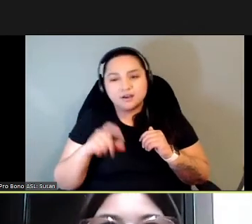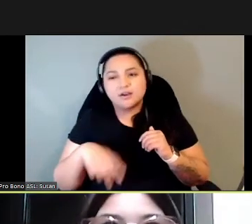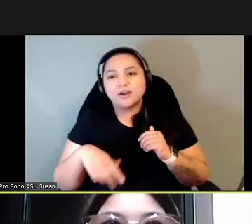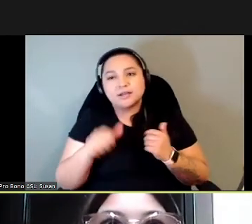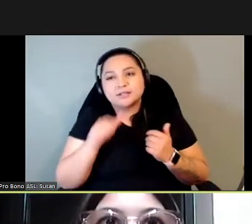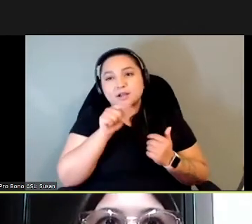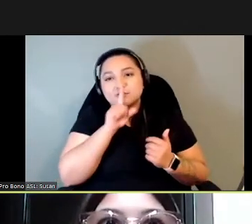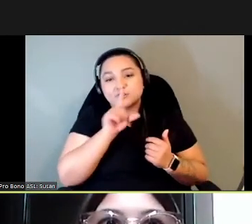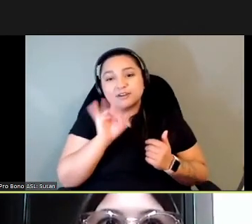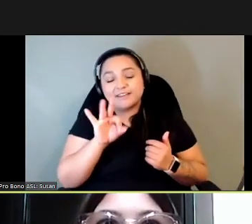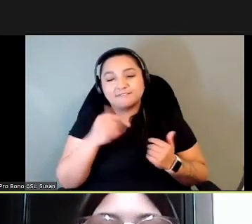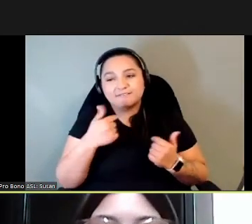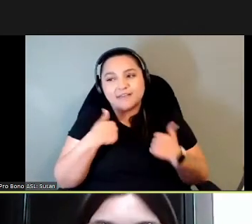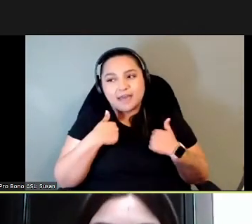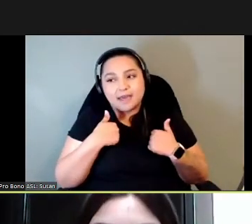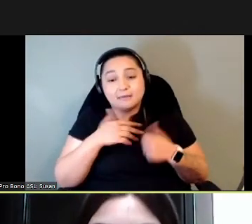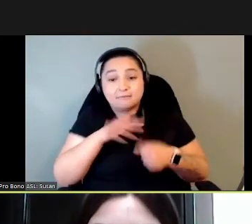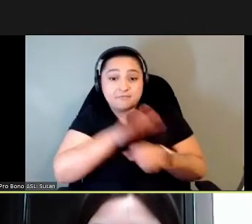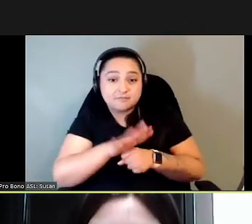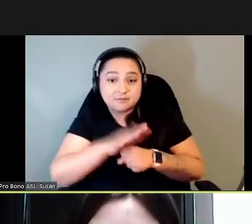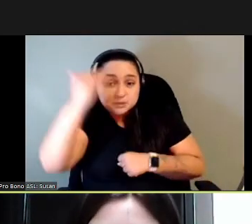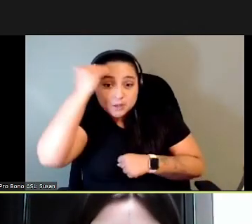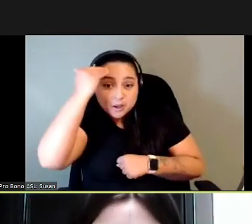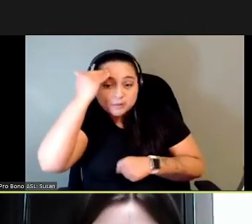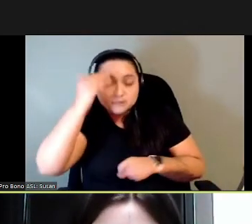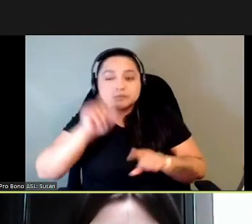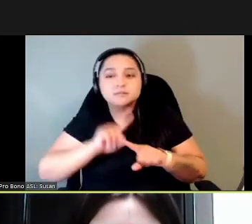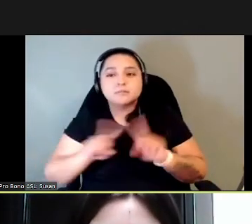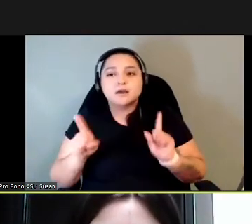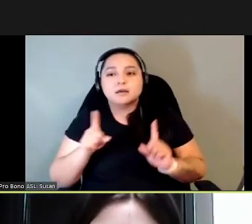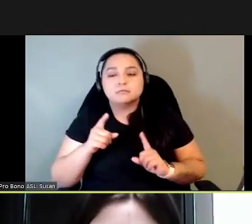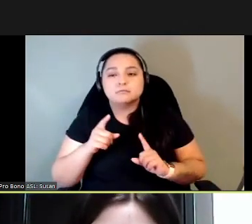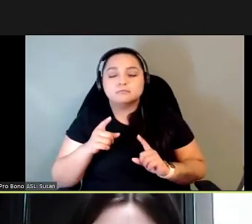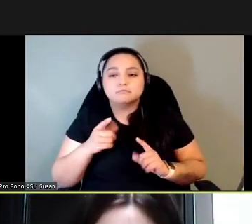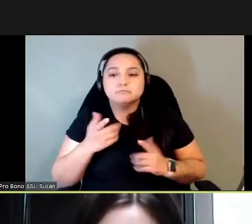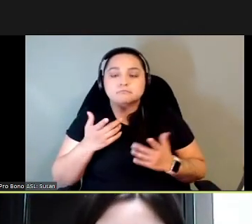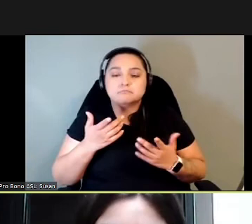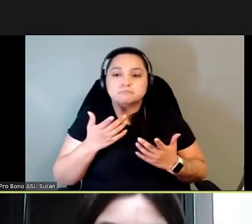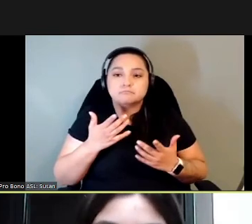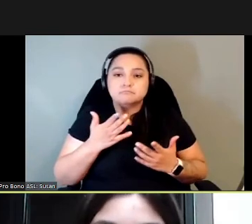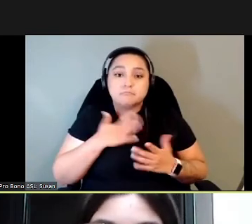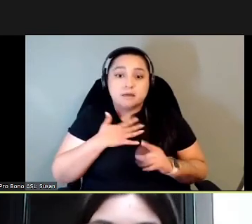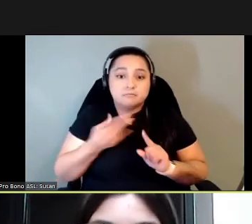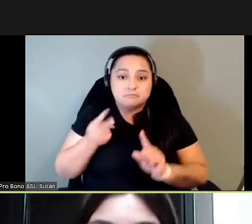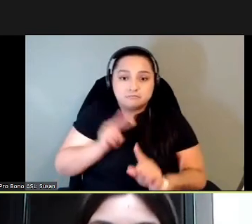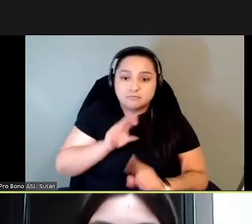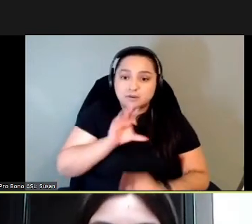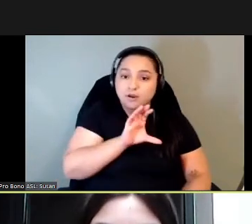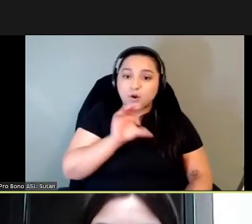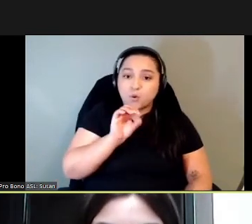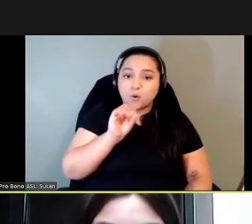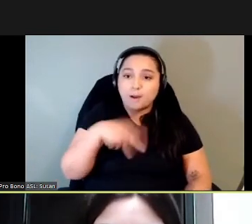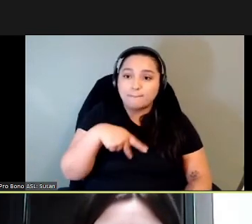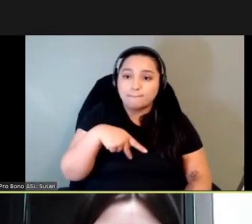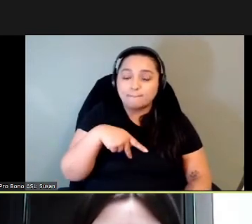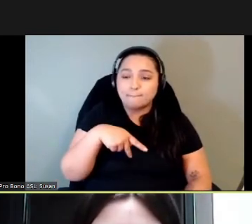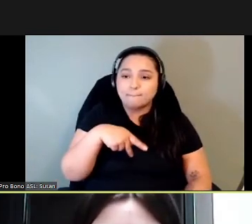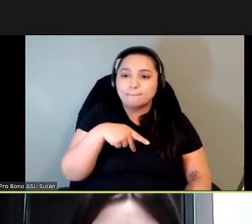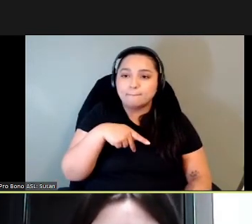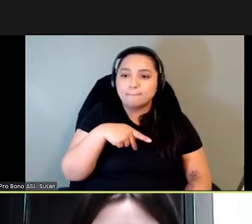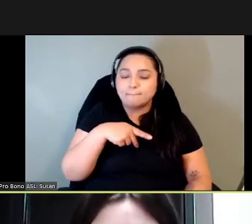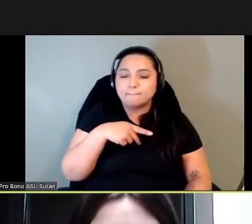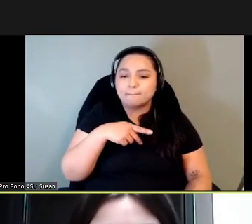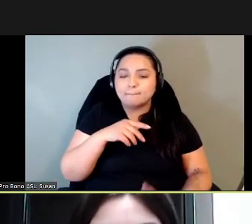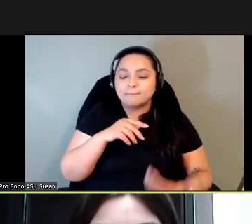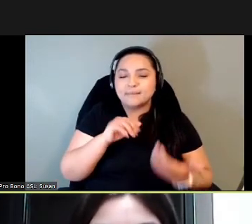but it's true that for me, the cooperative way of the cooperativism is a way of hacking the